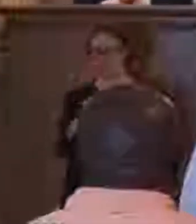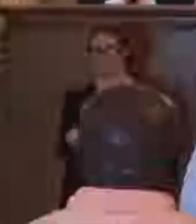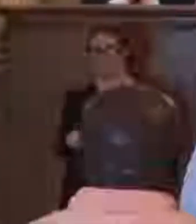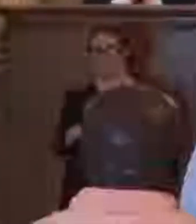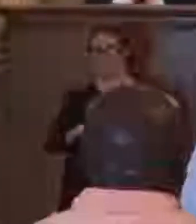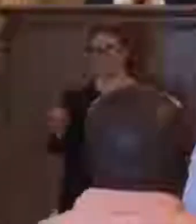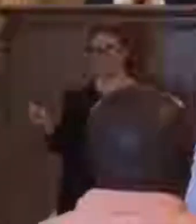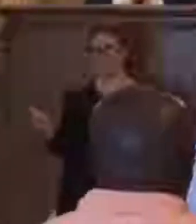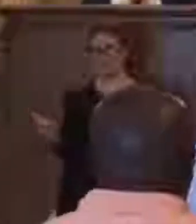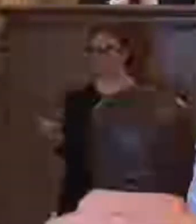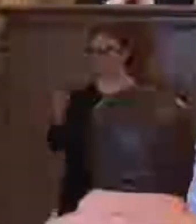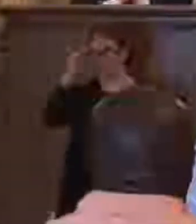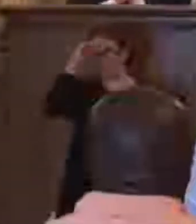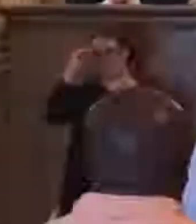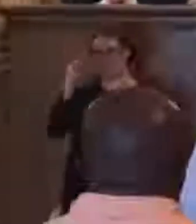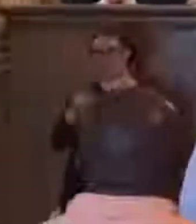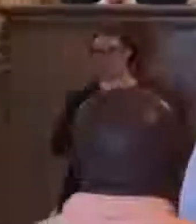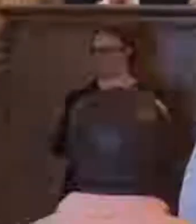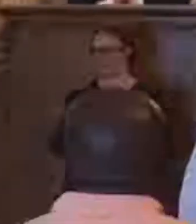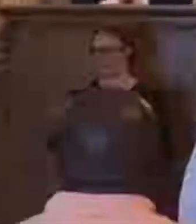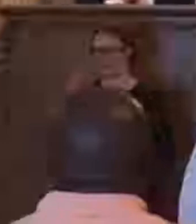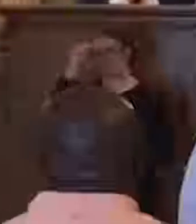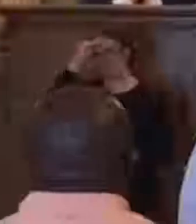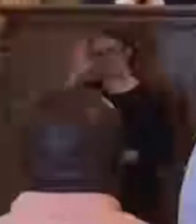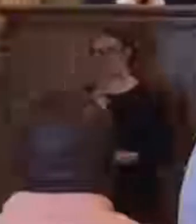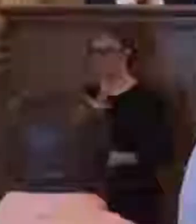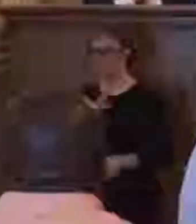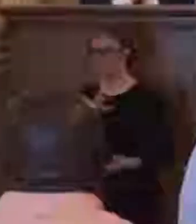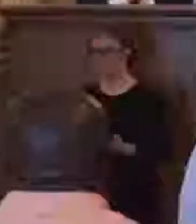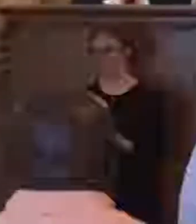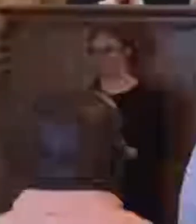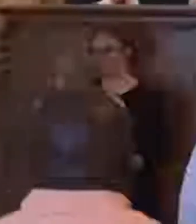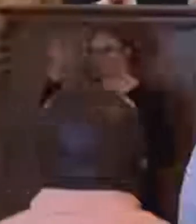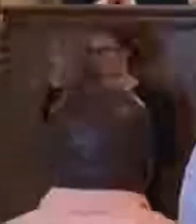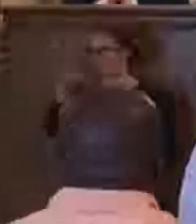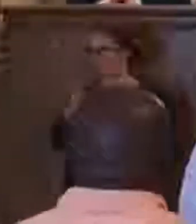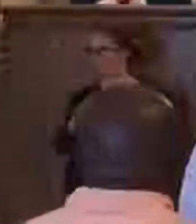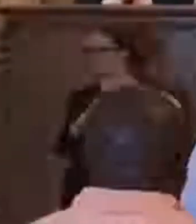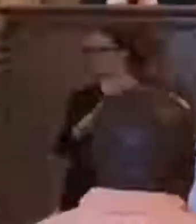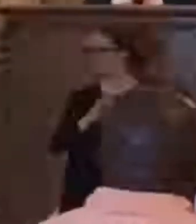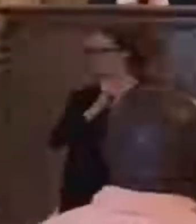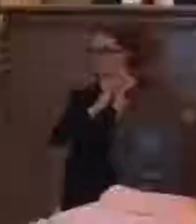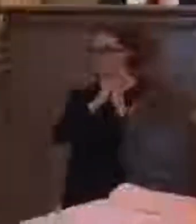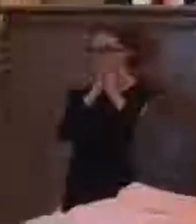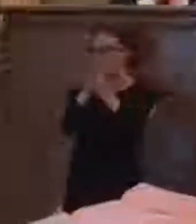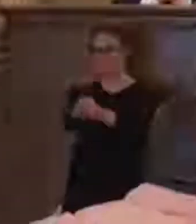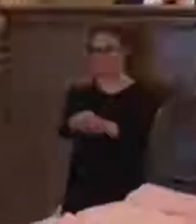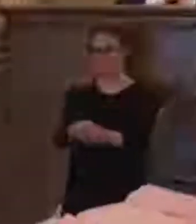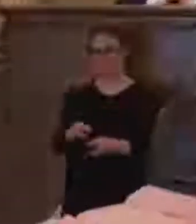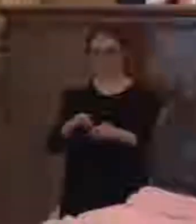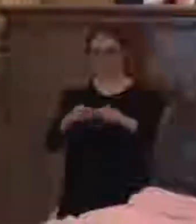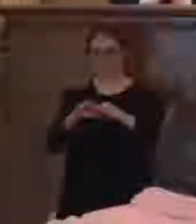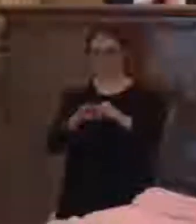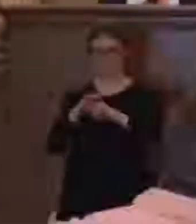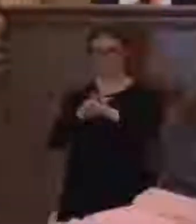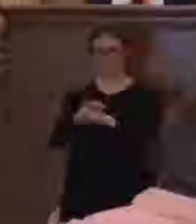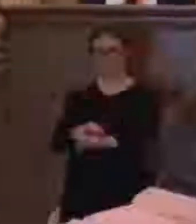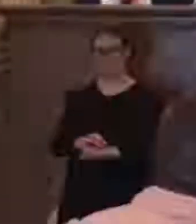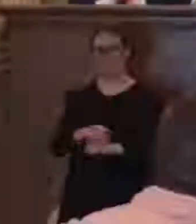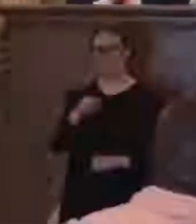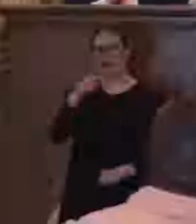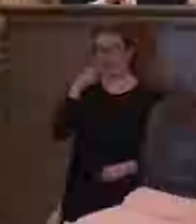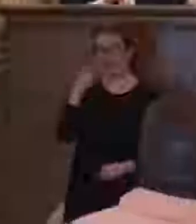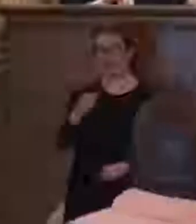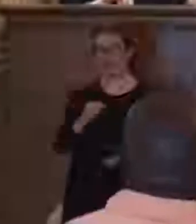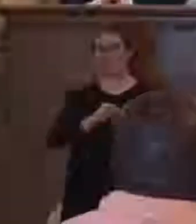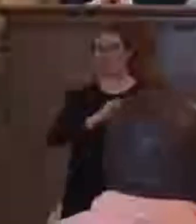Nevertheless, when the Son of Man cometh, shall he find faith on the earth? I tell you that he